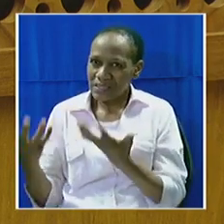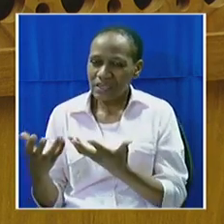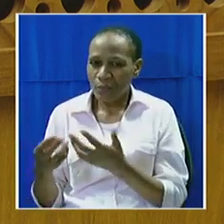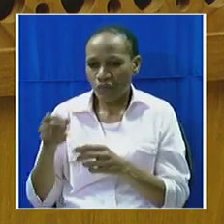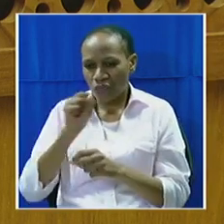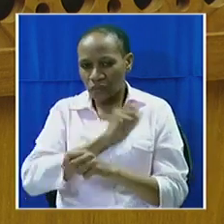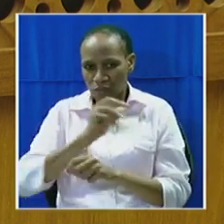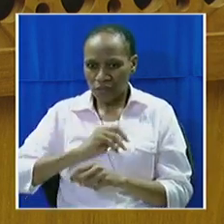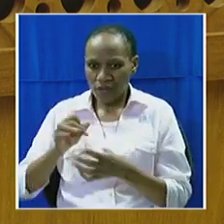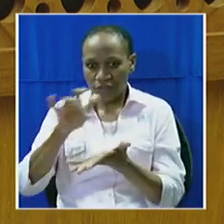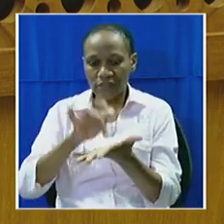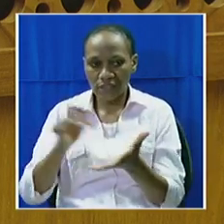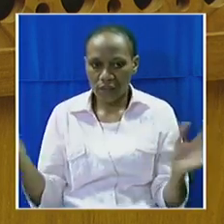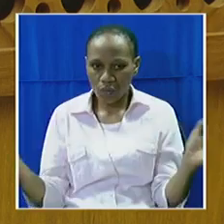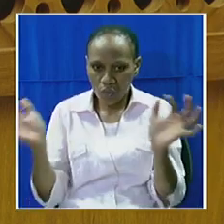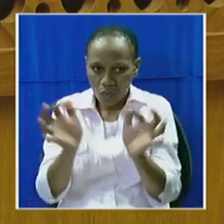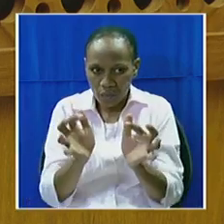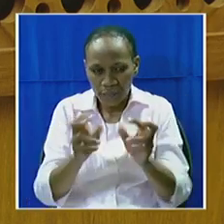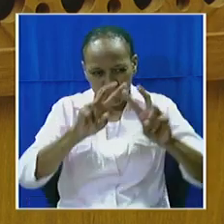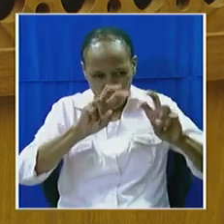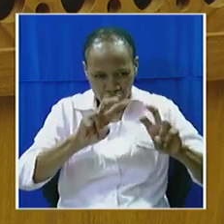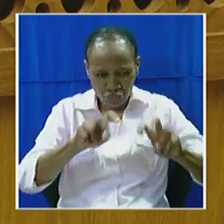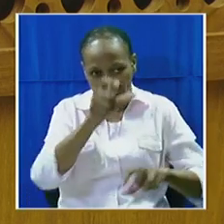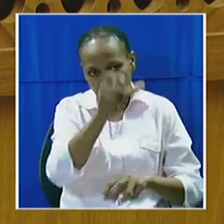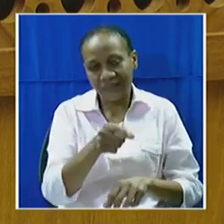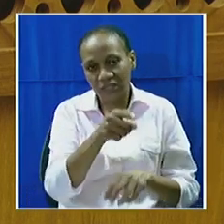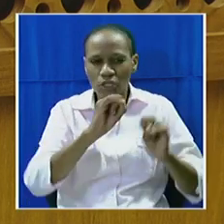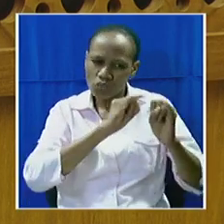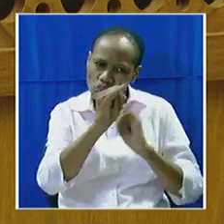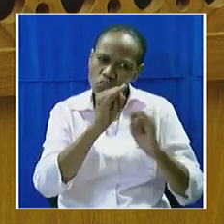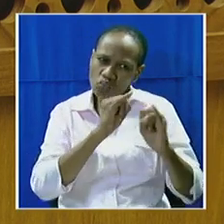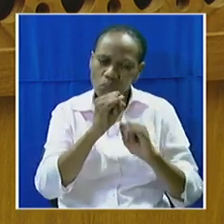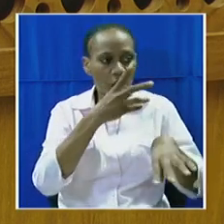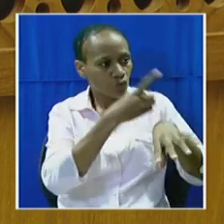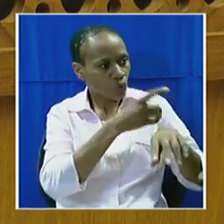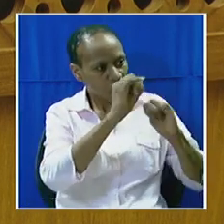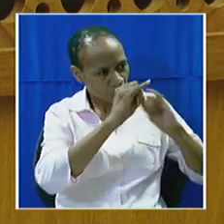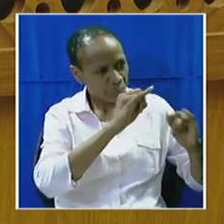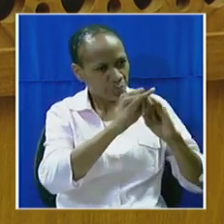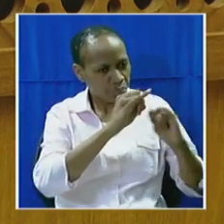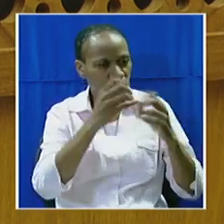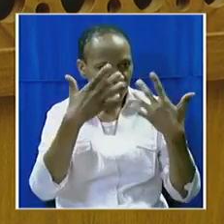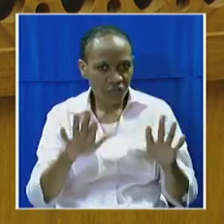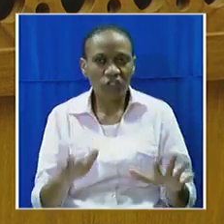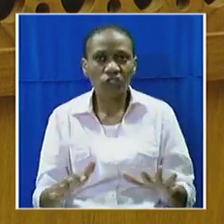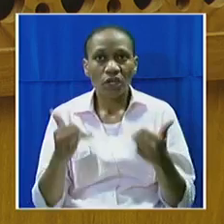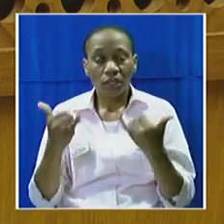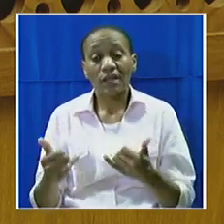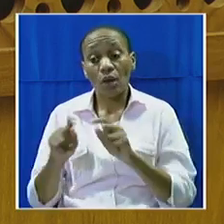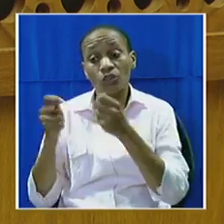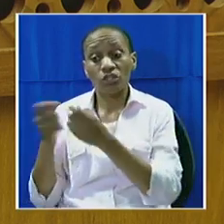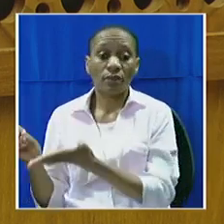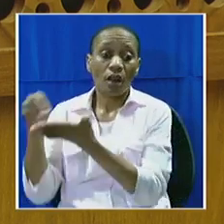Operations Center has gone to identify all the contacts, interviewing the patient and the doctor, A tracer team has landed in